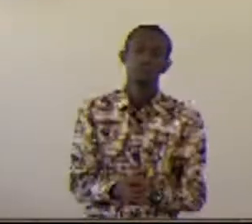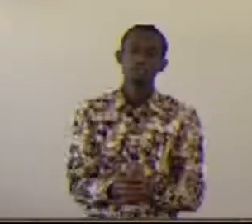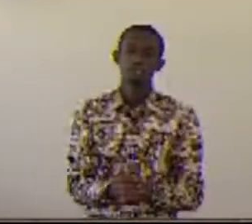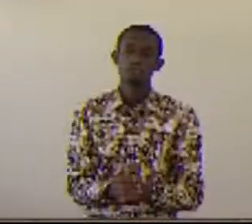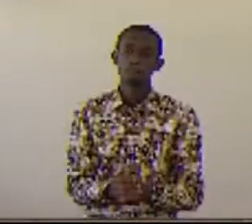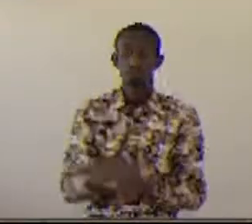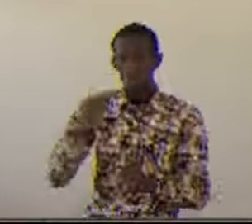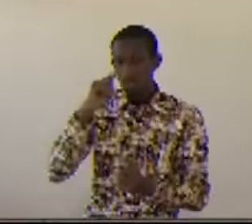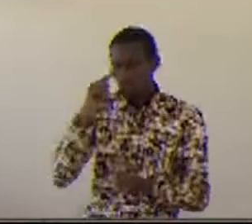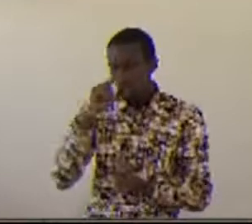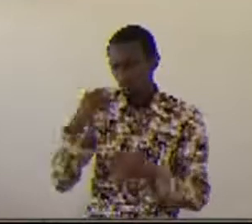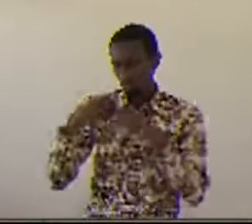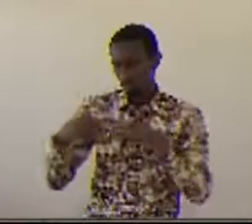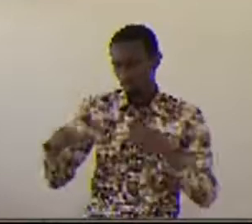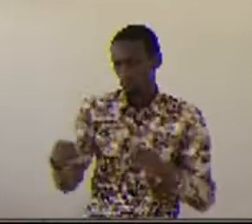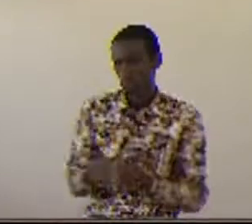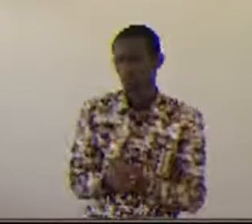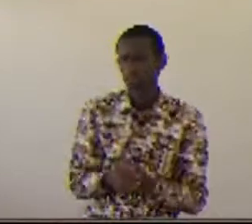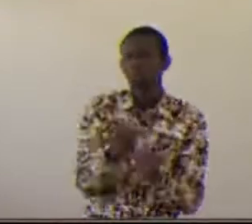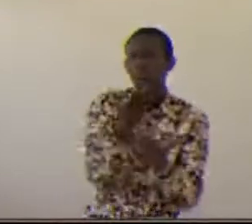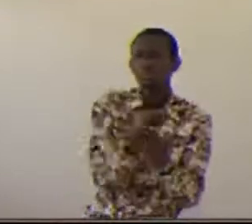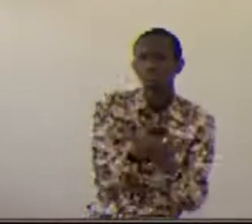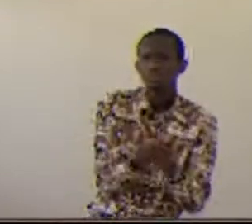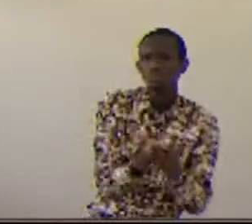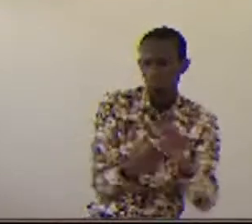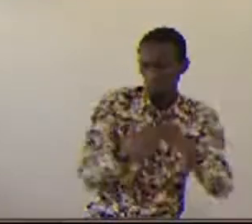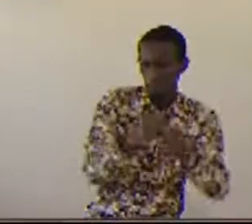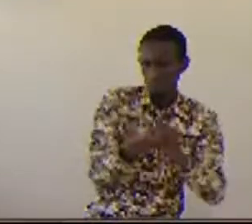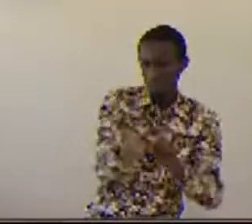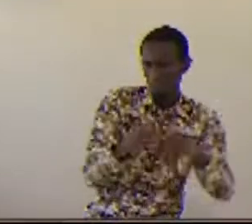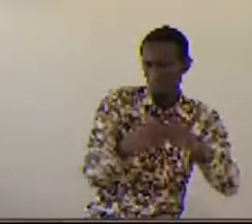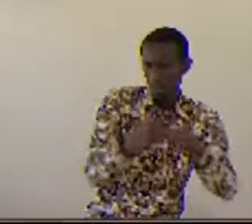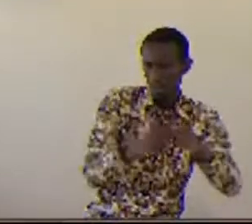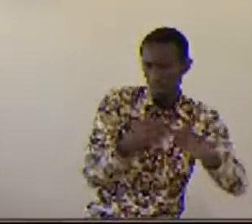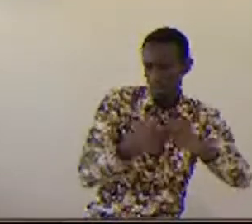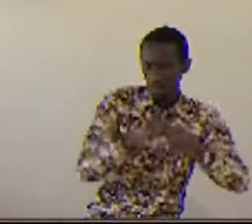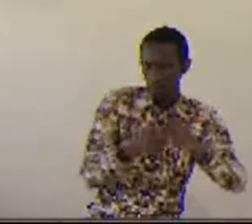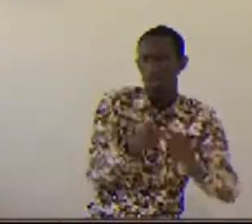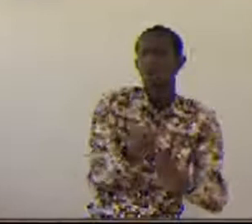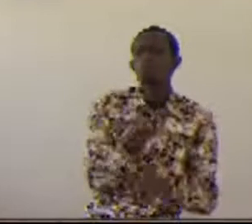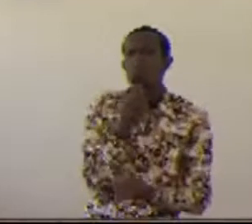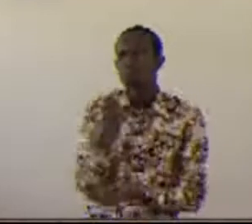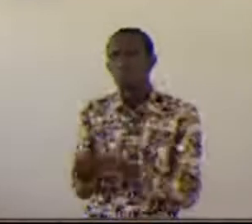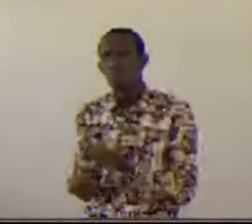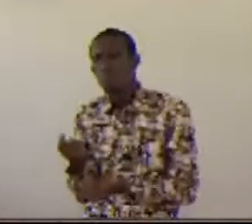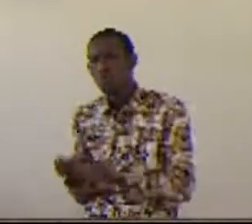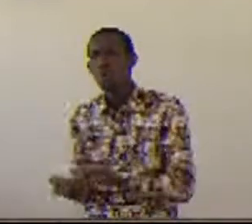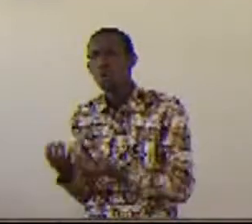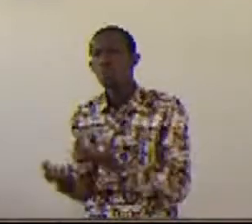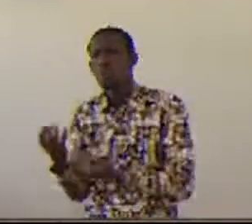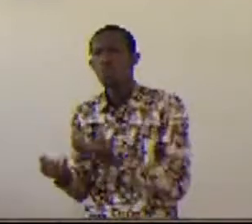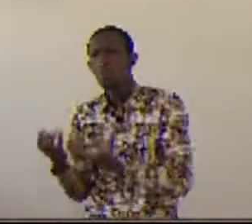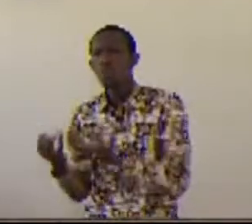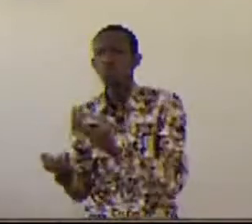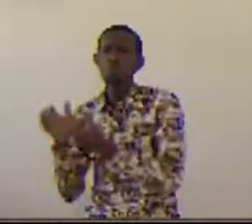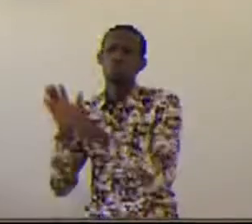always melt or boil at a very high temperature because it requires a lot of energy to weaken